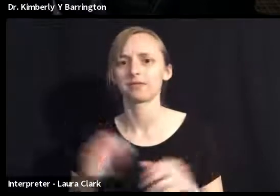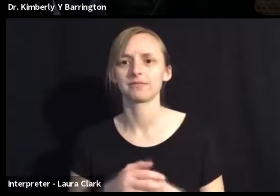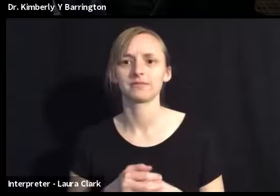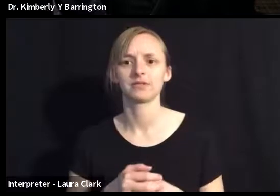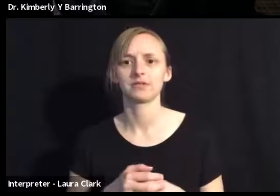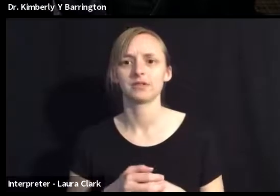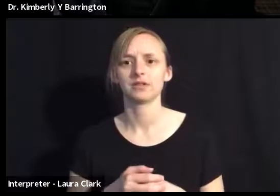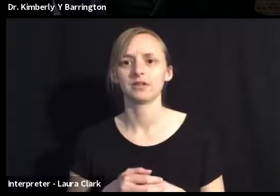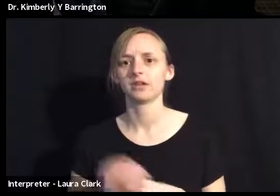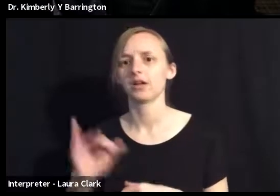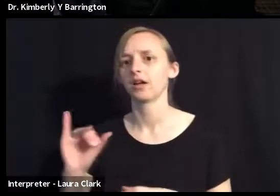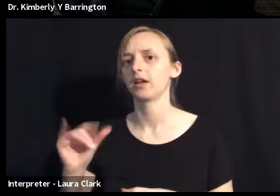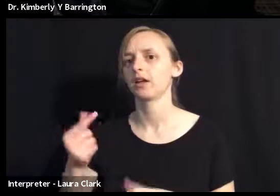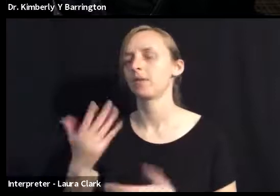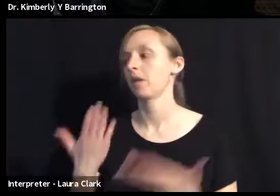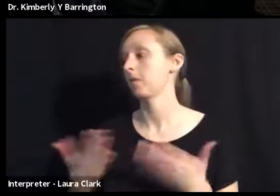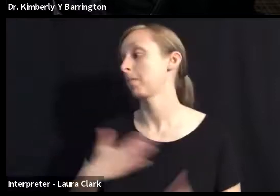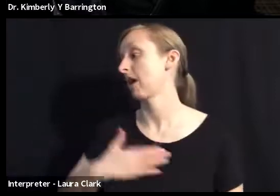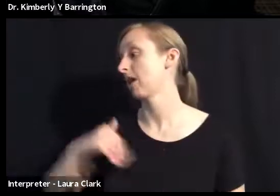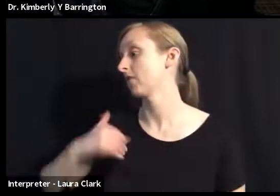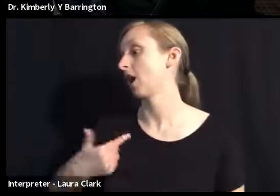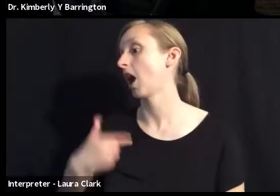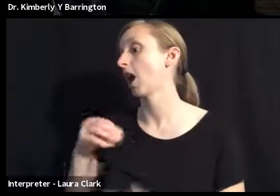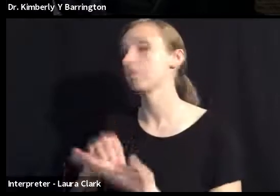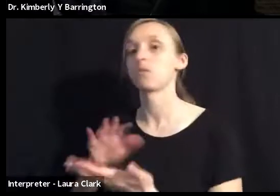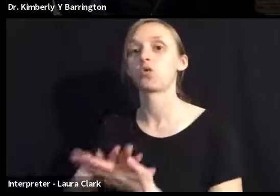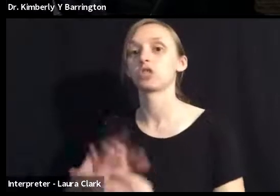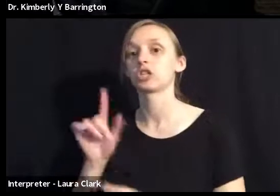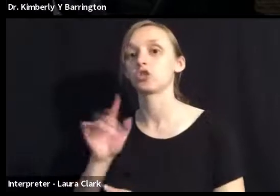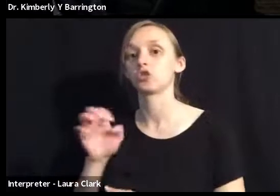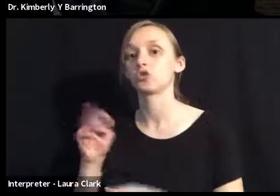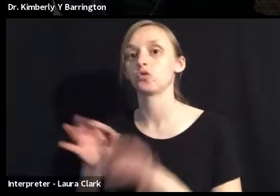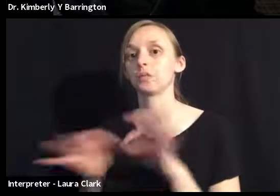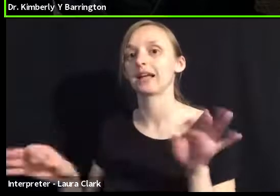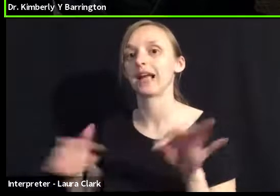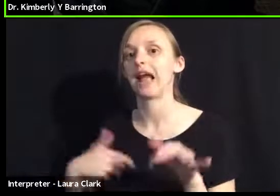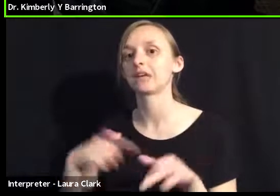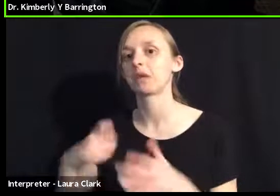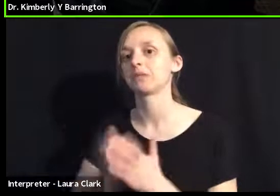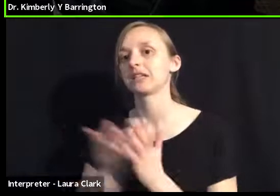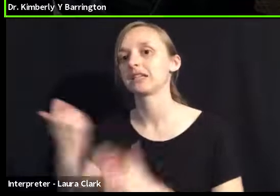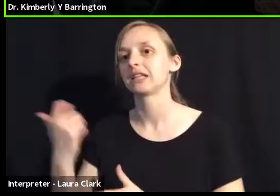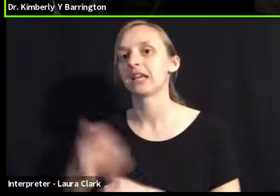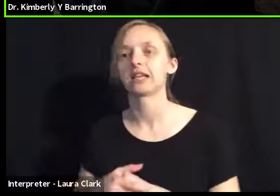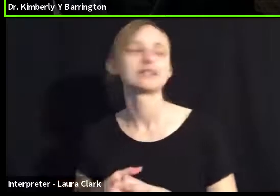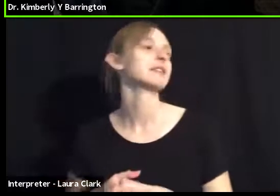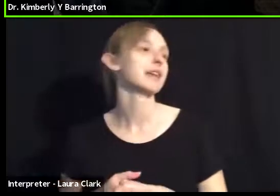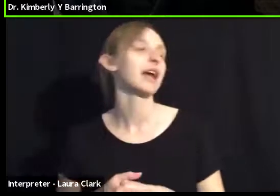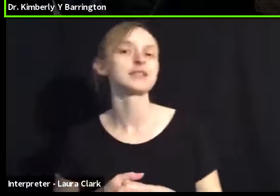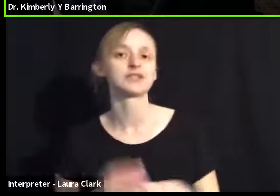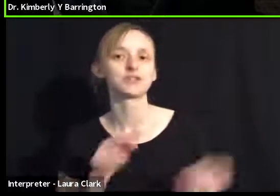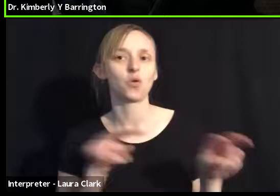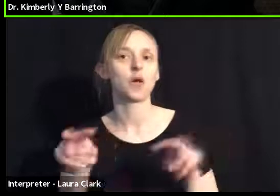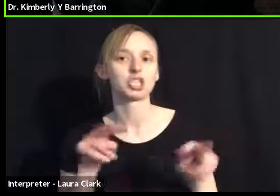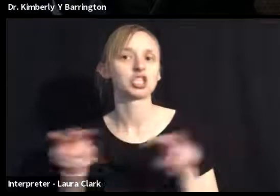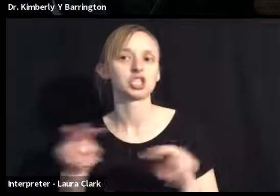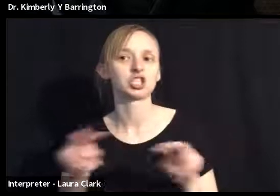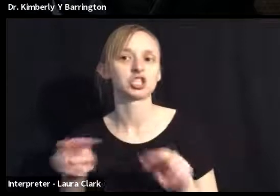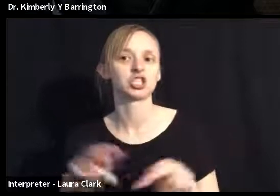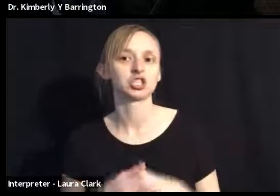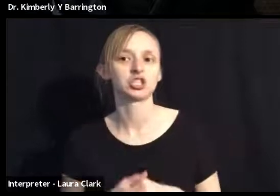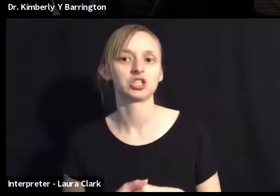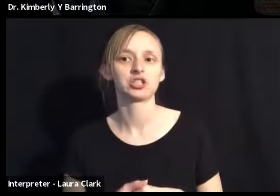It probably was my fault because I posted the Zoom link. I probably need to leave. Yeah, they're watching it. Okay.